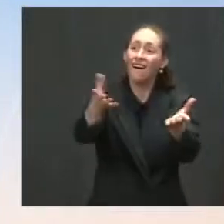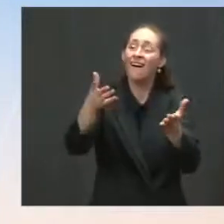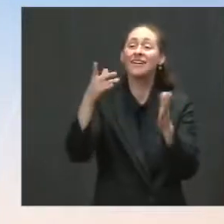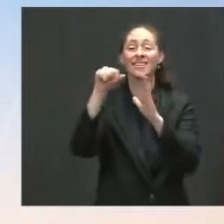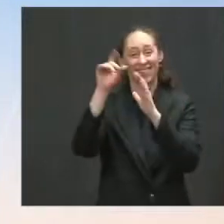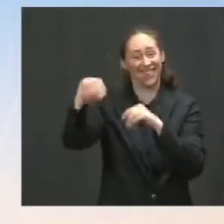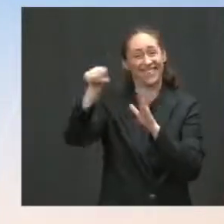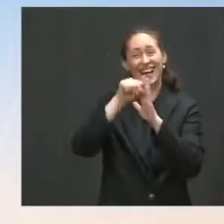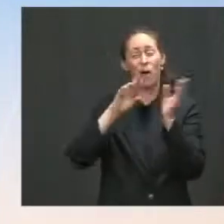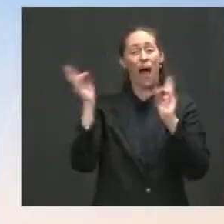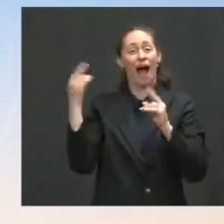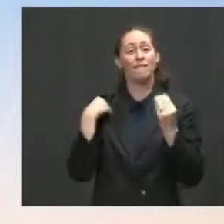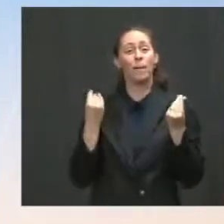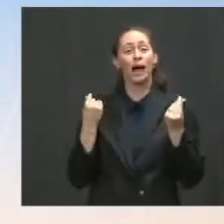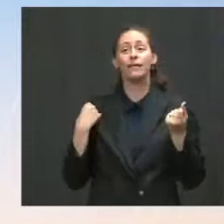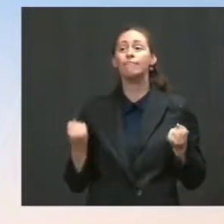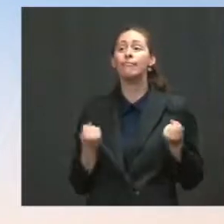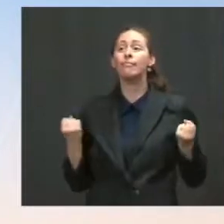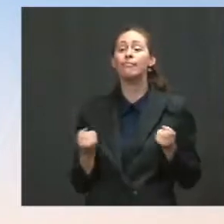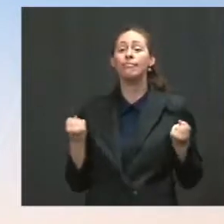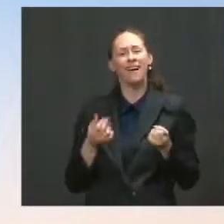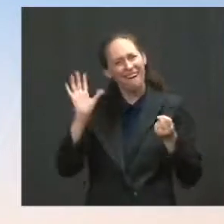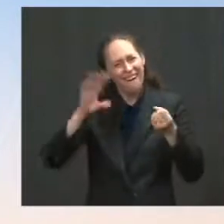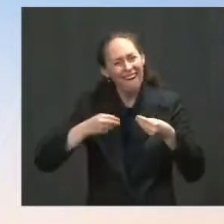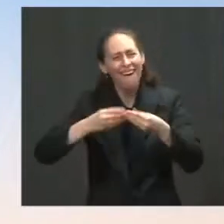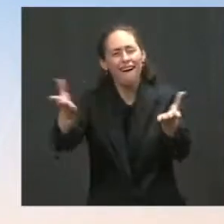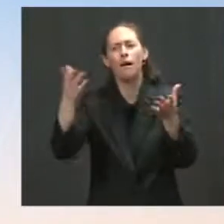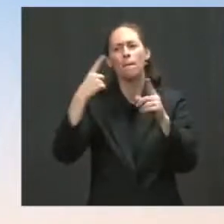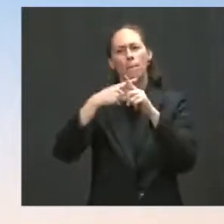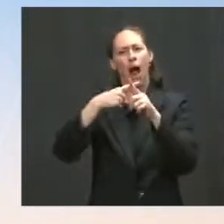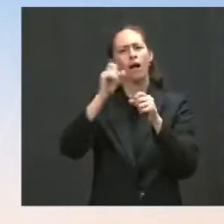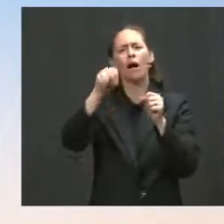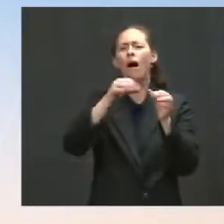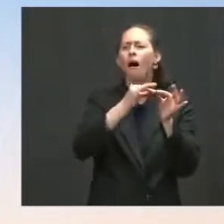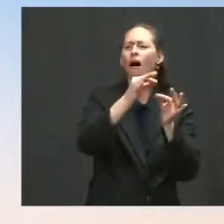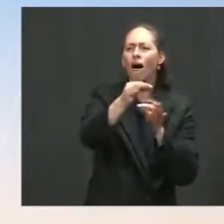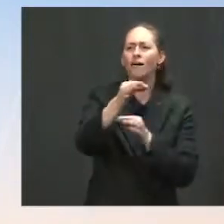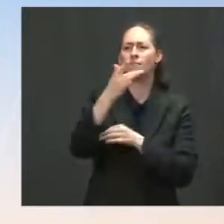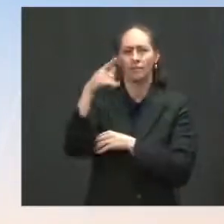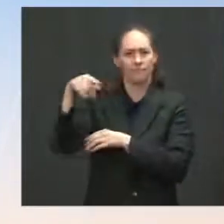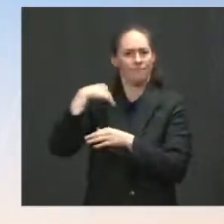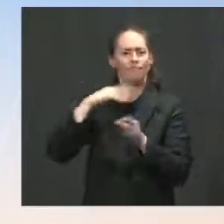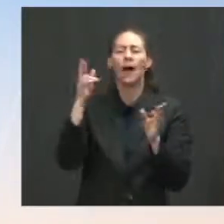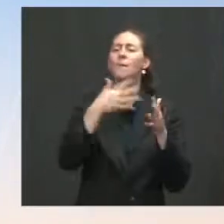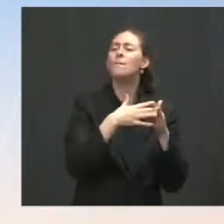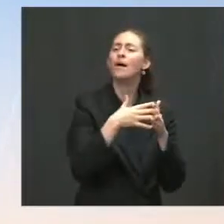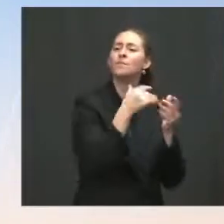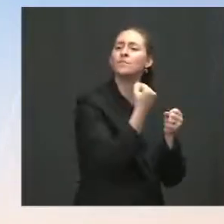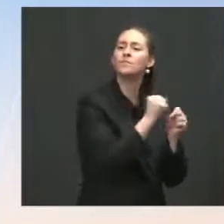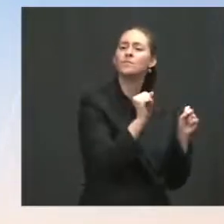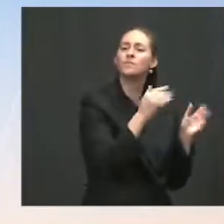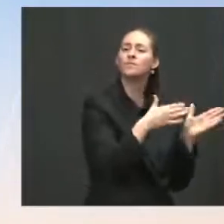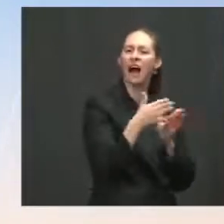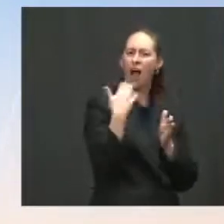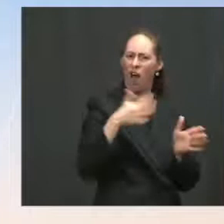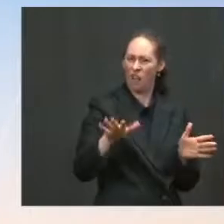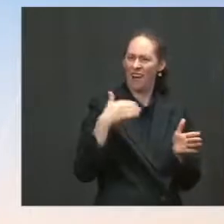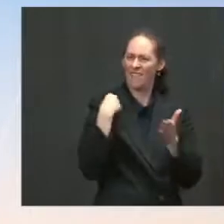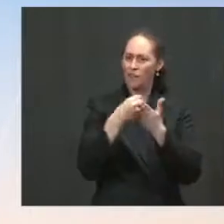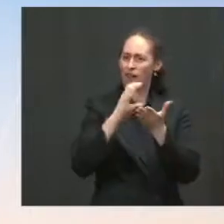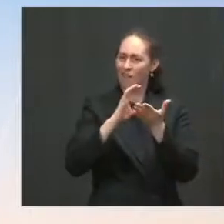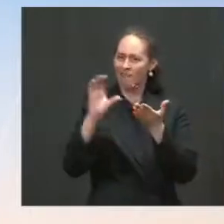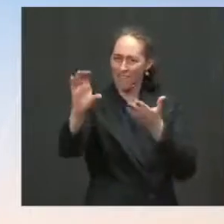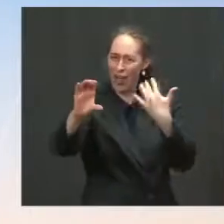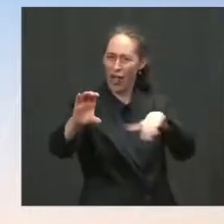their own states. That's because there was funding in the American Rescue Plan to get that done. So that includes asking his team, members of his